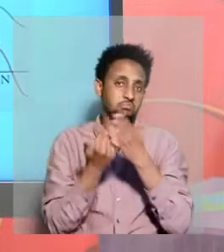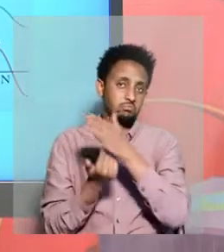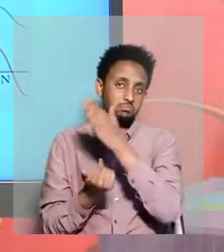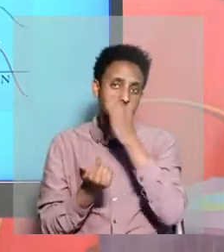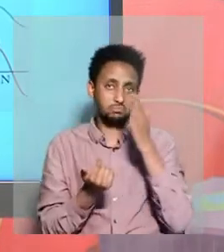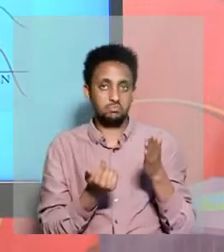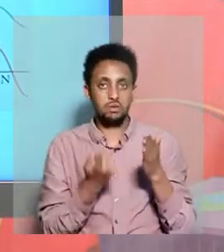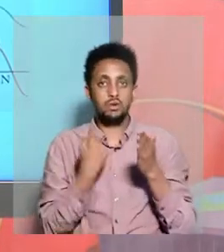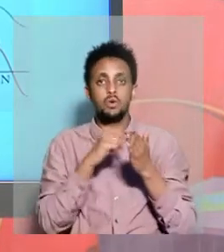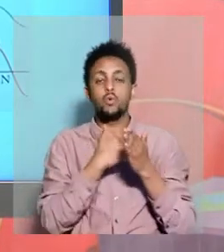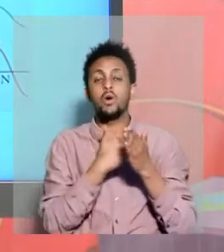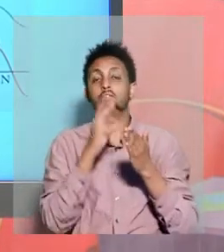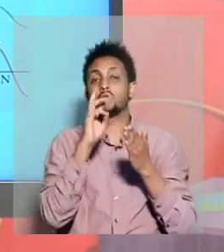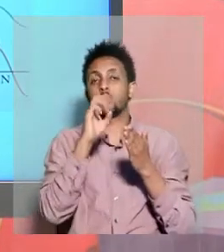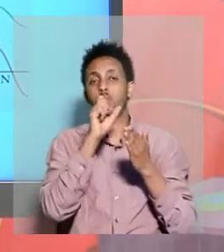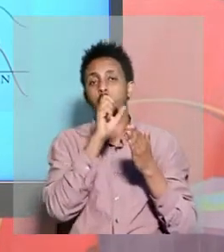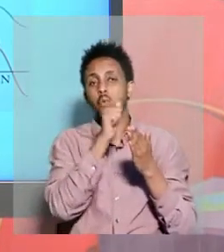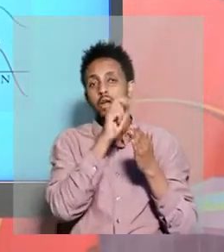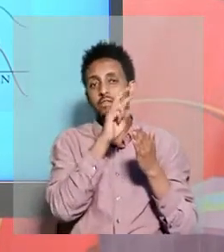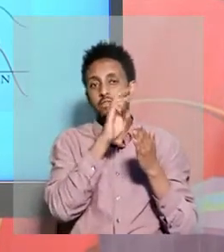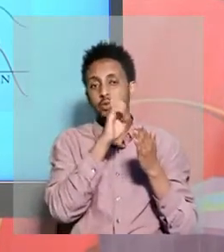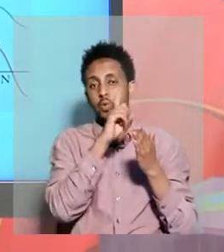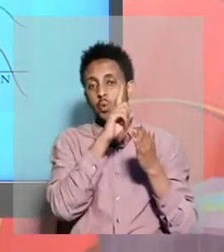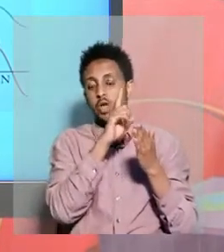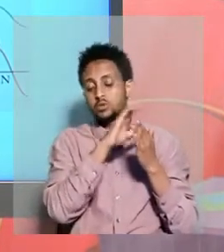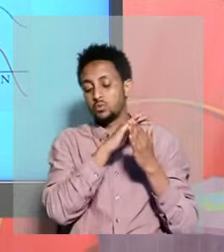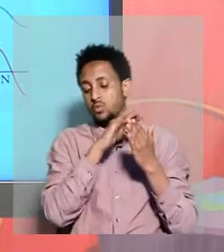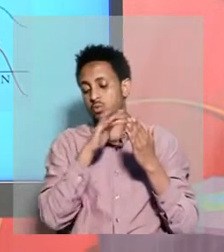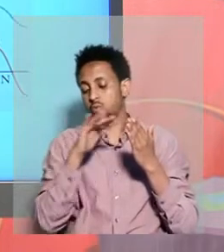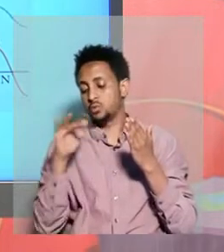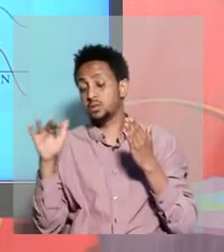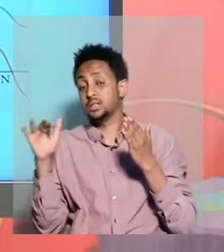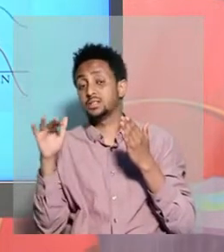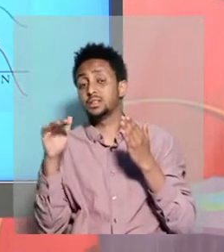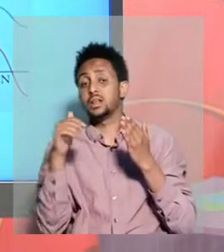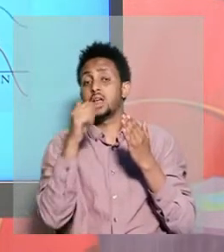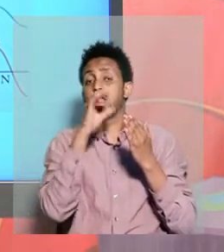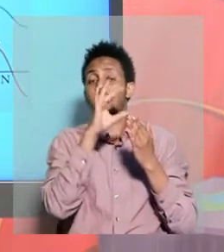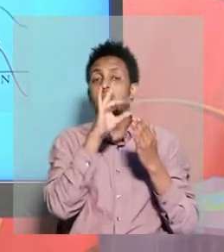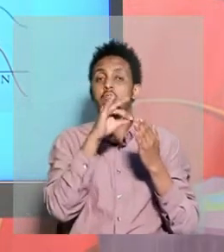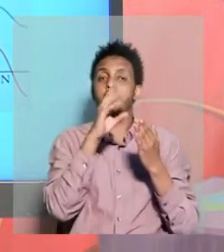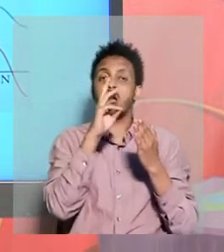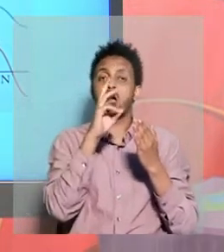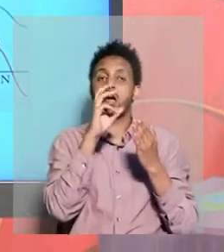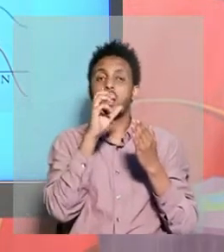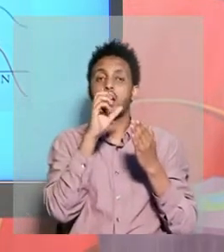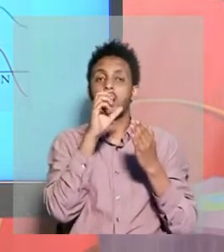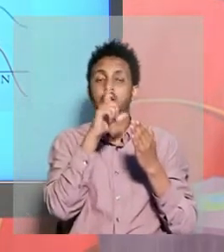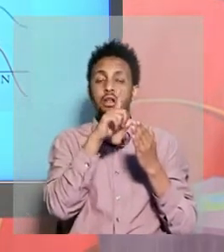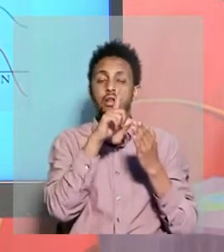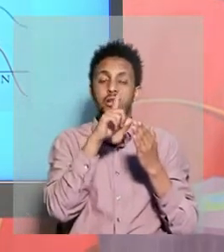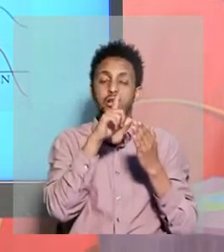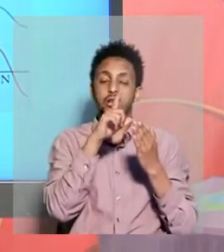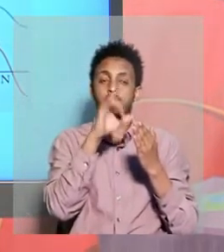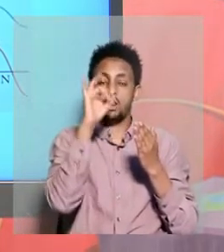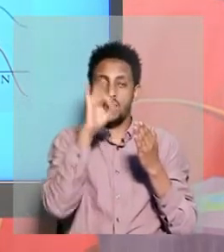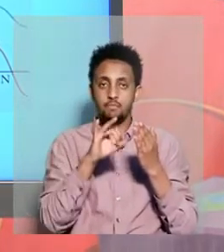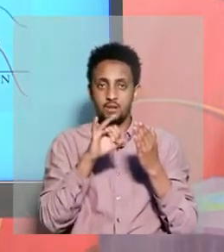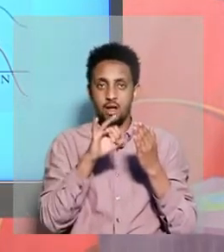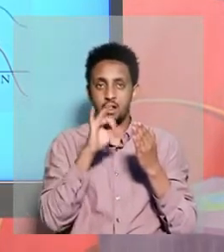For example, here you have a wave. This is one complete wave. This is known to be lambda, since it